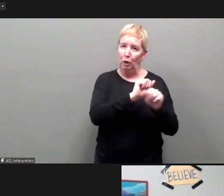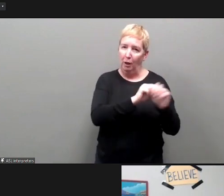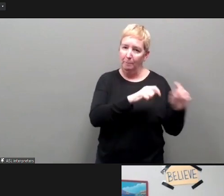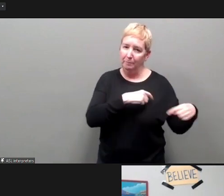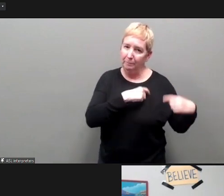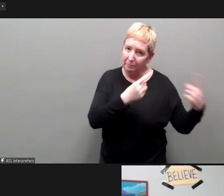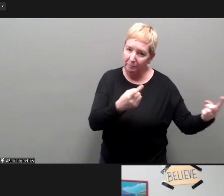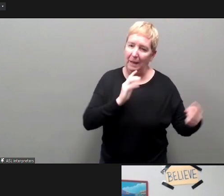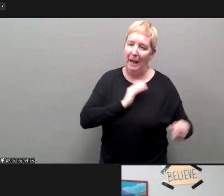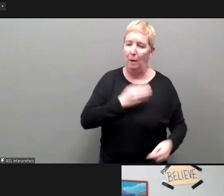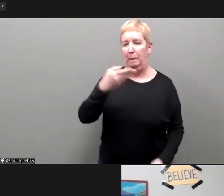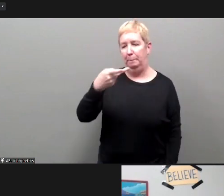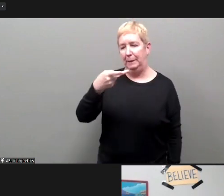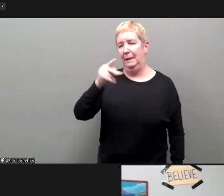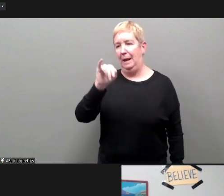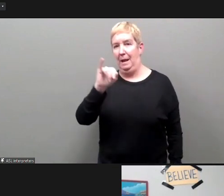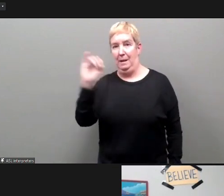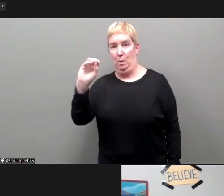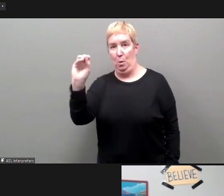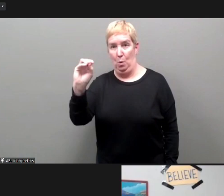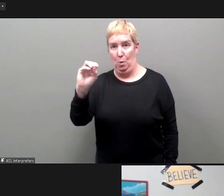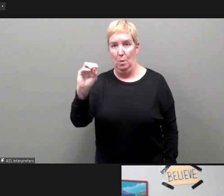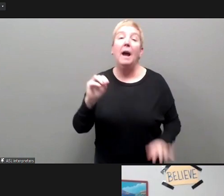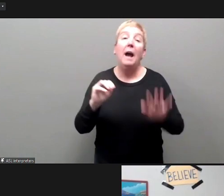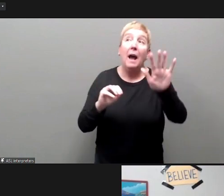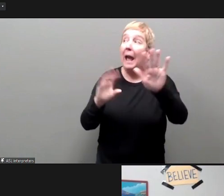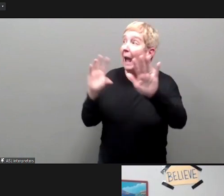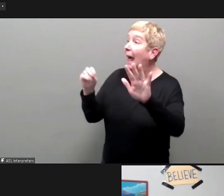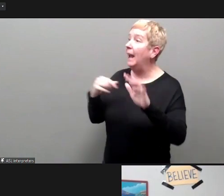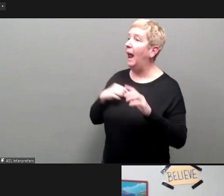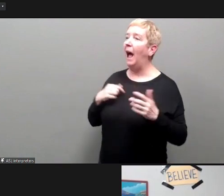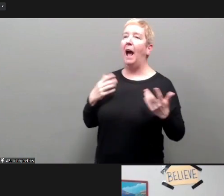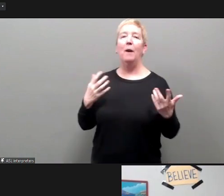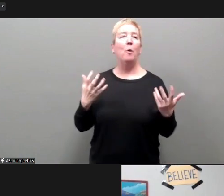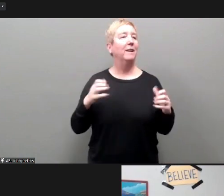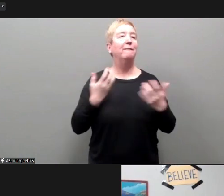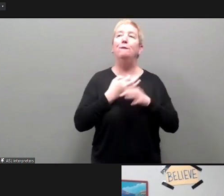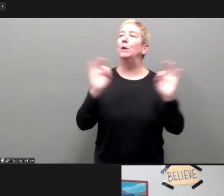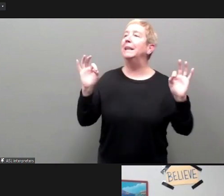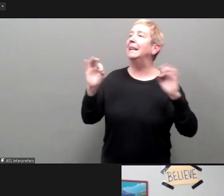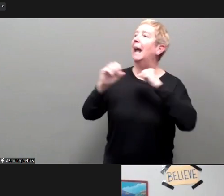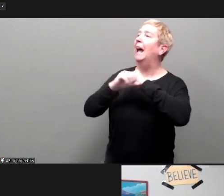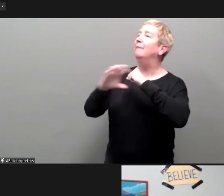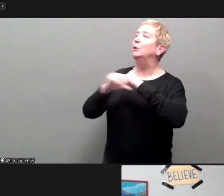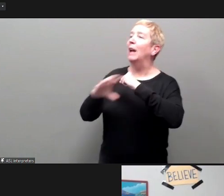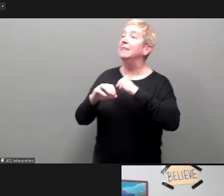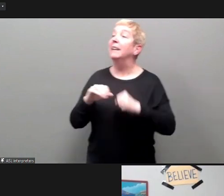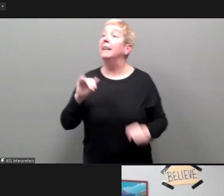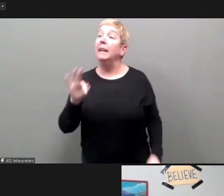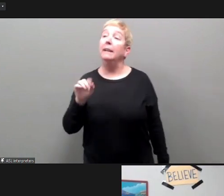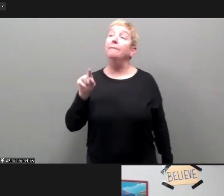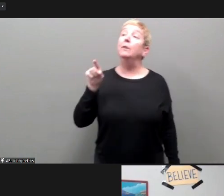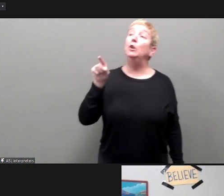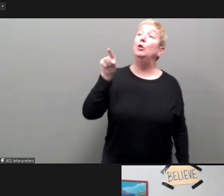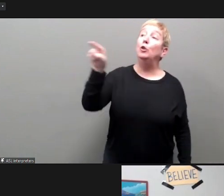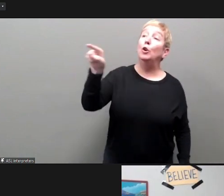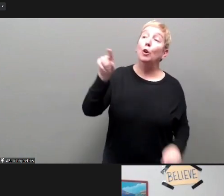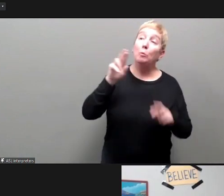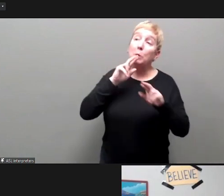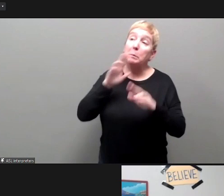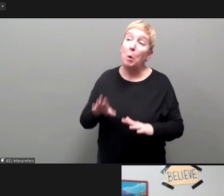PIO. I do want to do a free advertising. If you're out there as a reporter and think that having the busiest and most